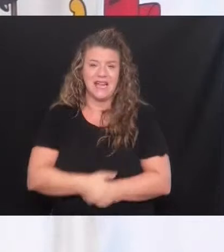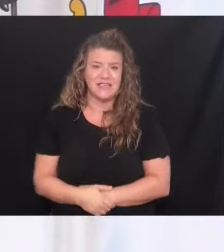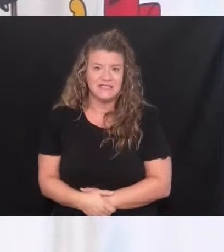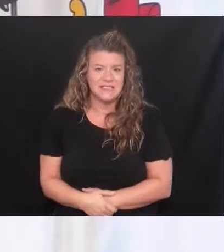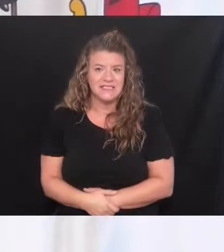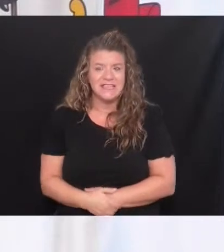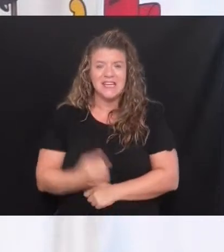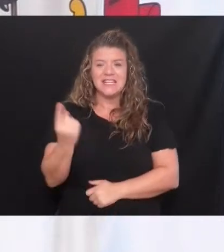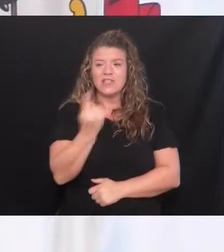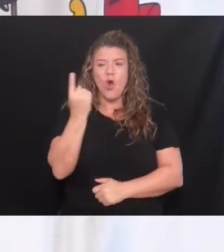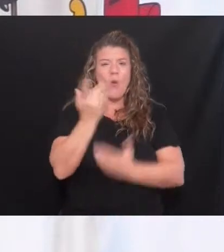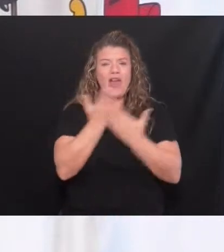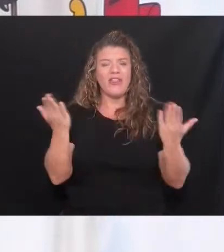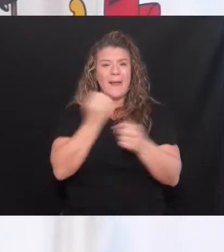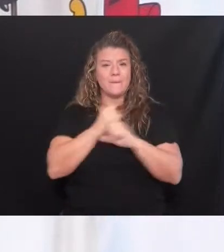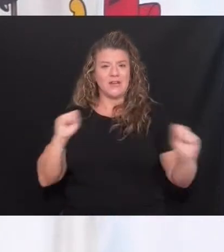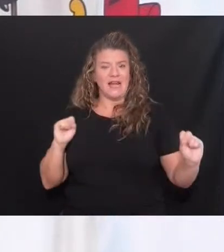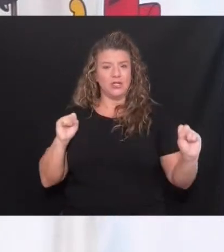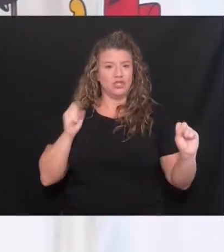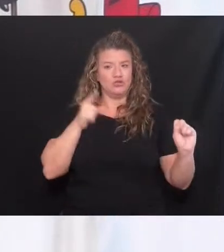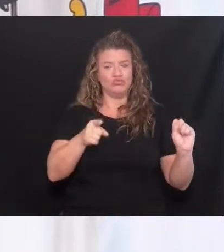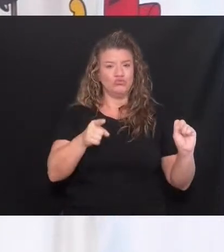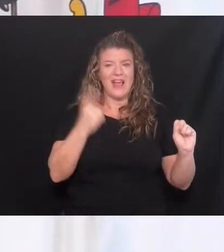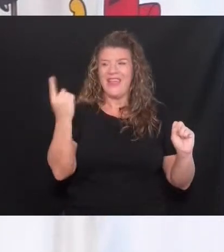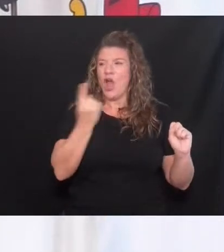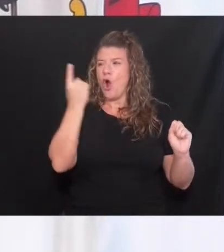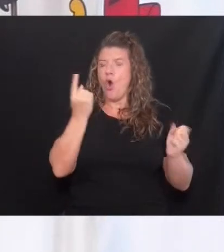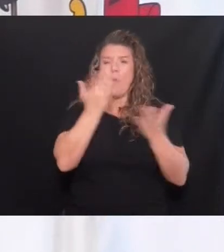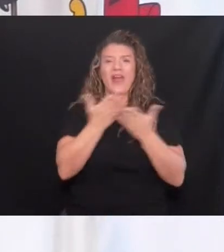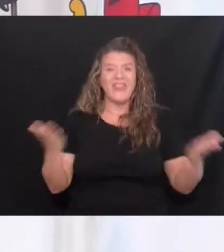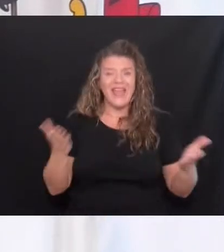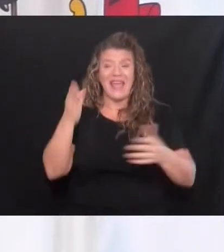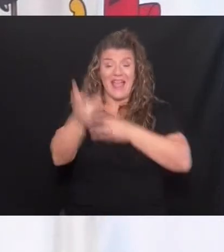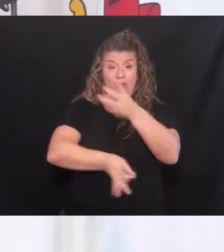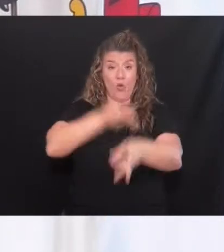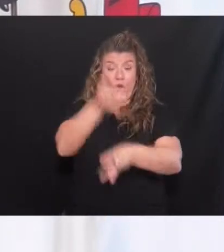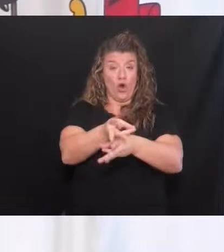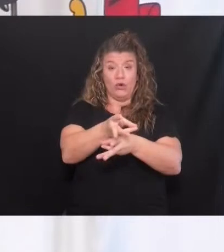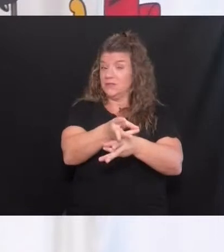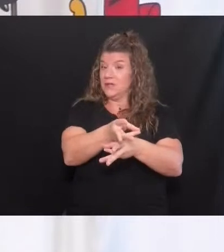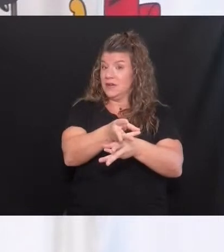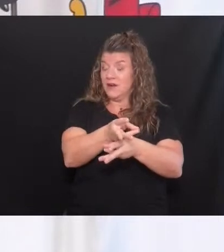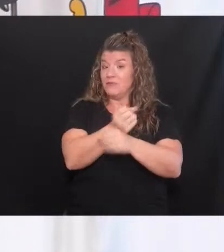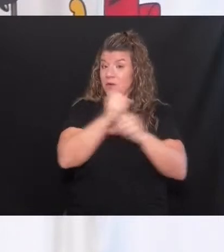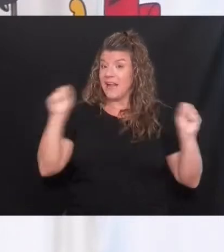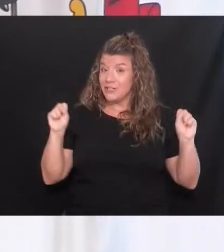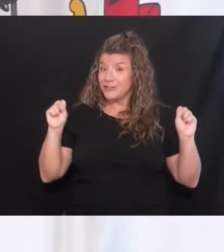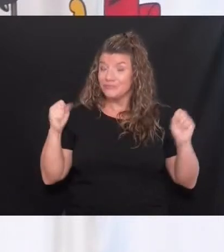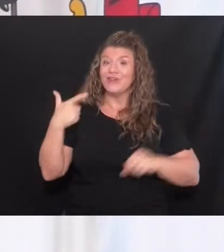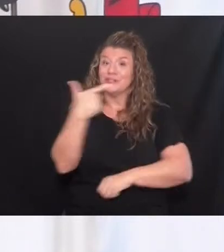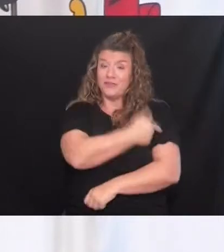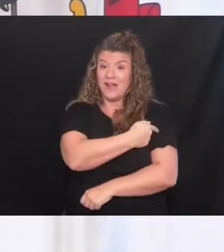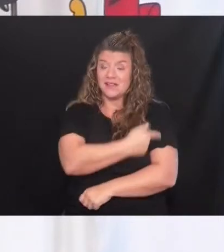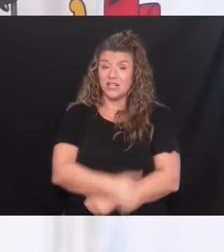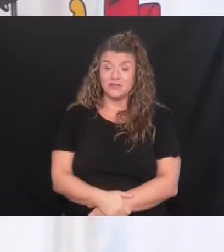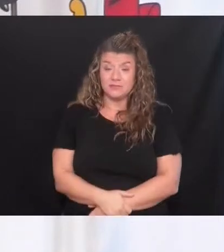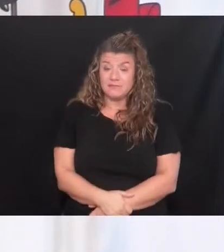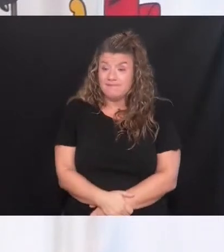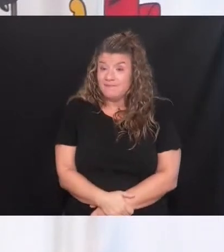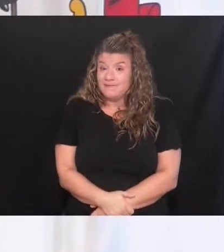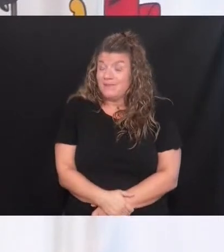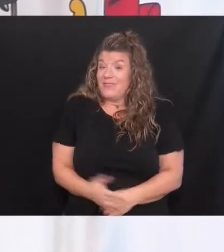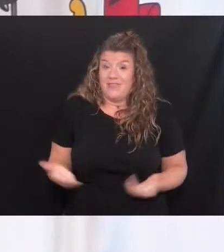is protecting you, the only thing in the world that's protecting you is your vaccination. But that's